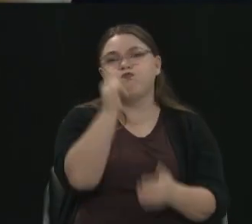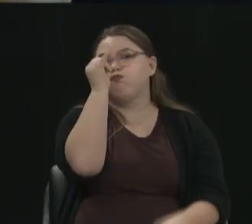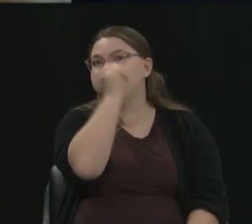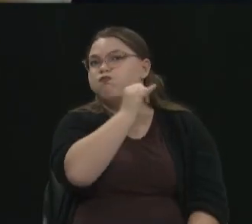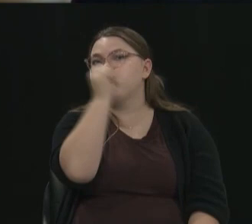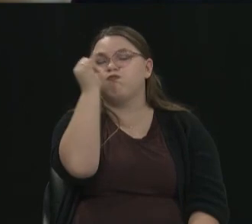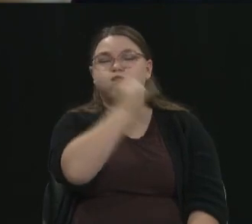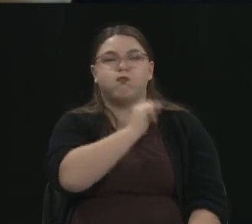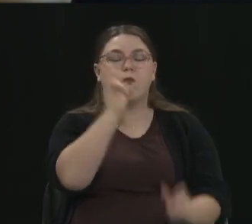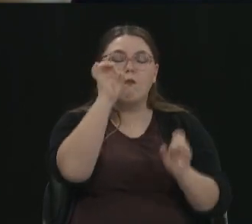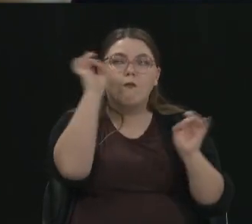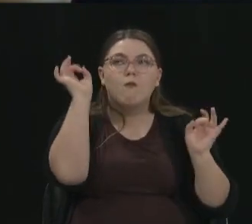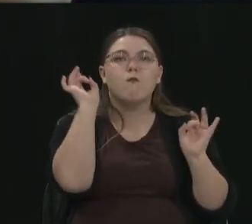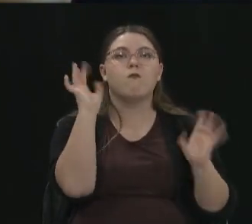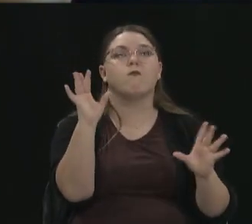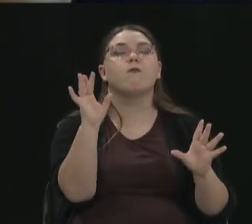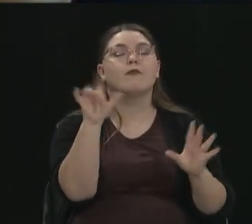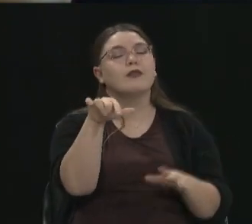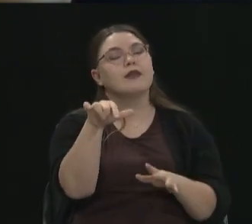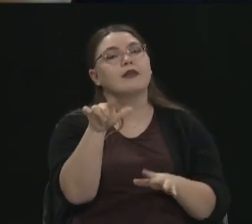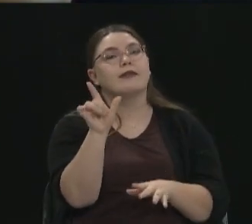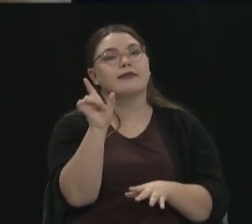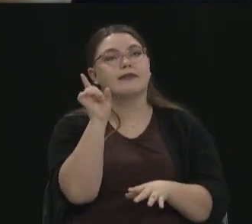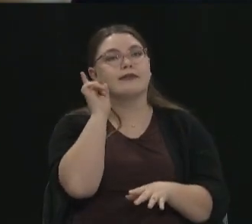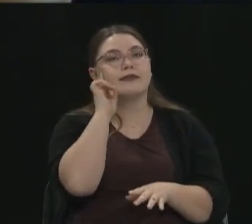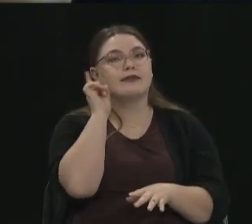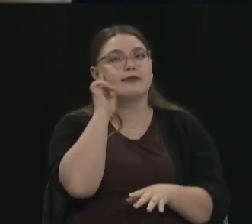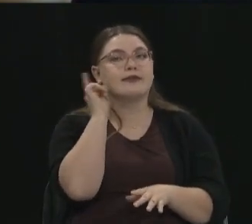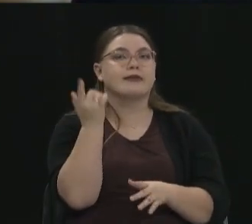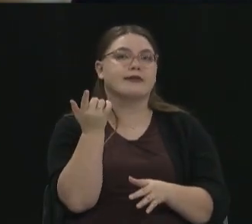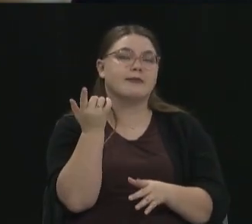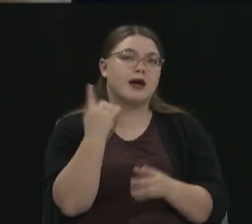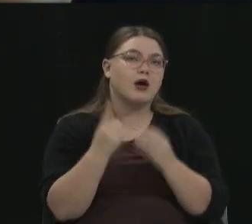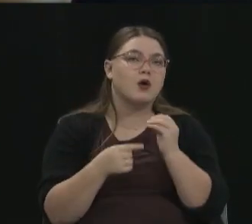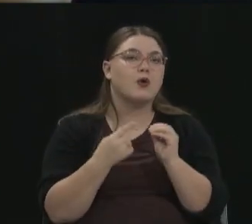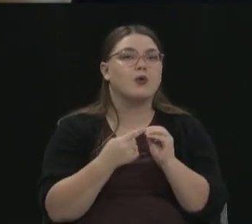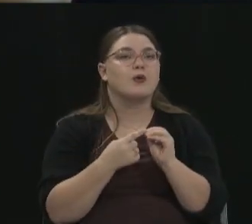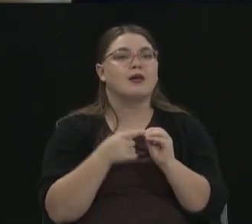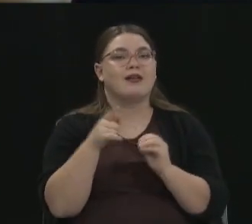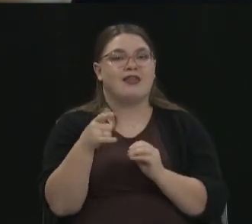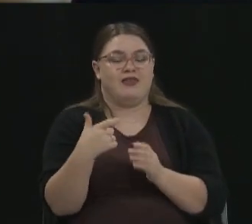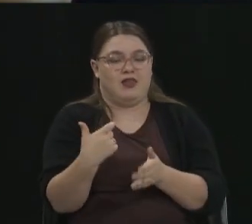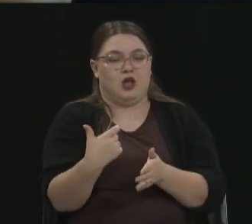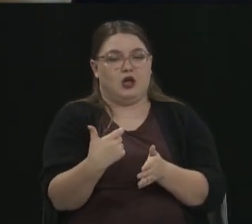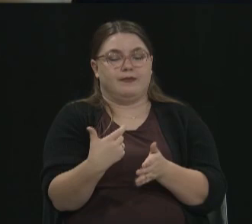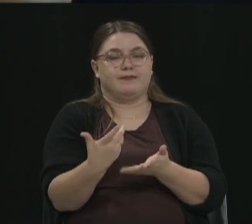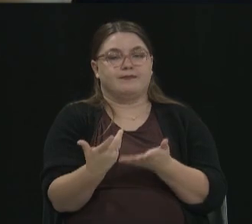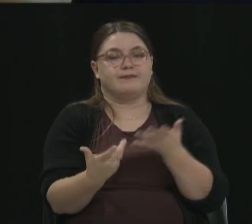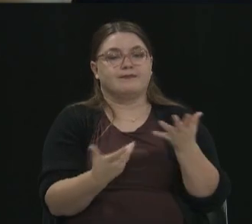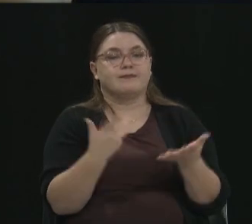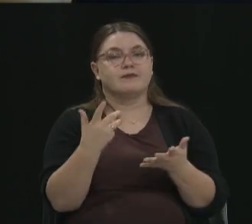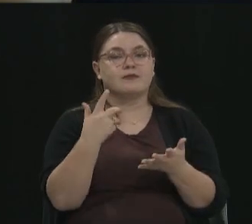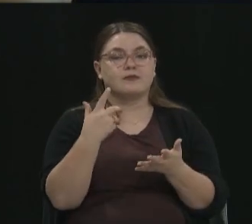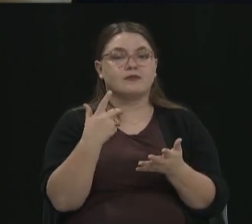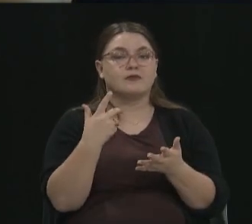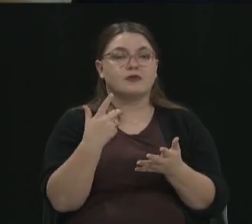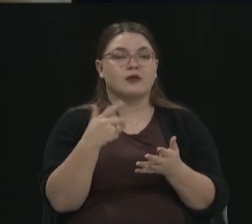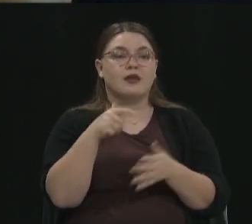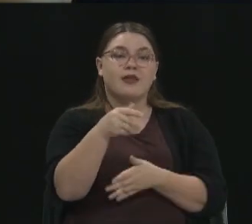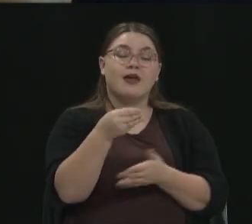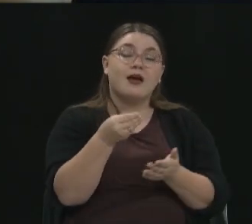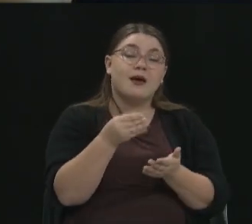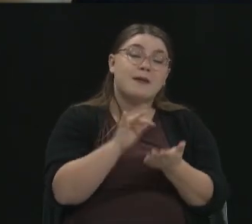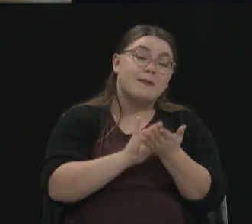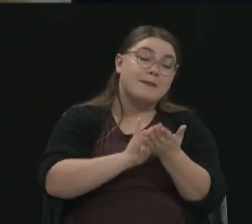wonder, one of the things that has been proposed for years is sort of these costs that meet this other universal standard so that they're